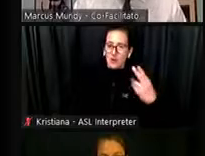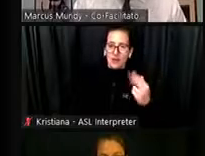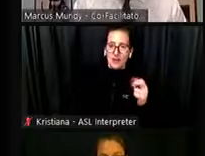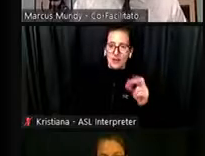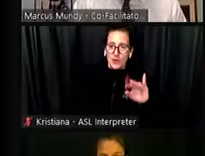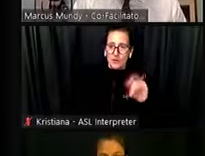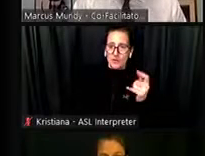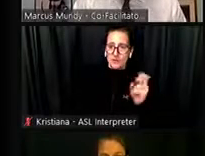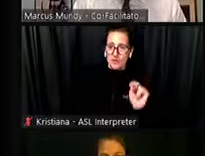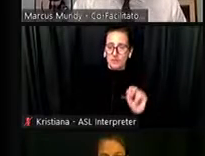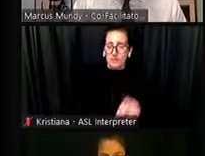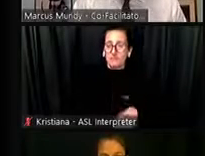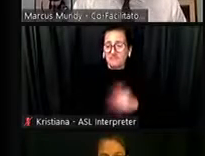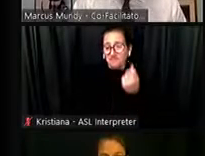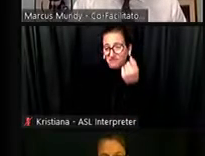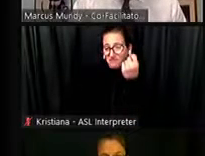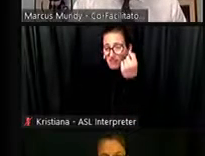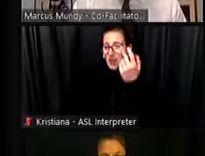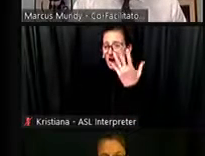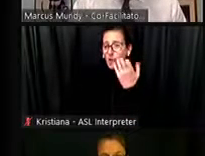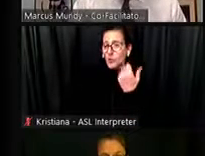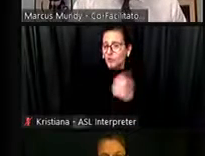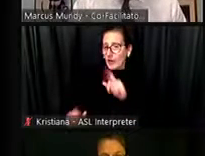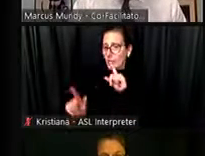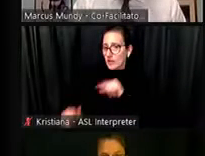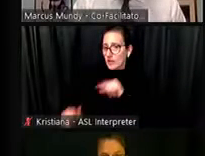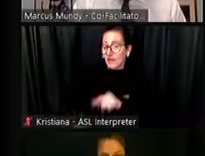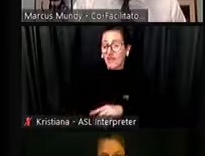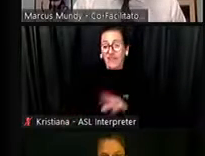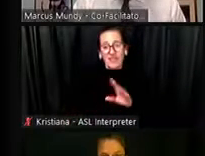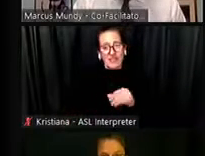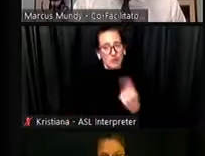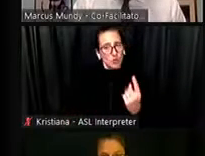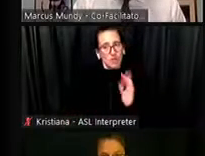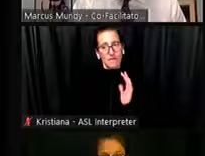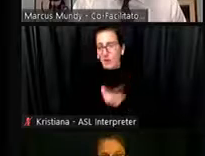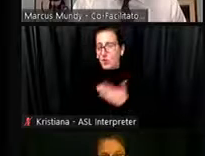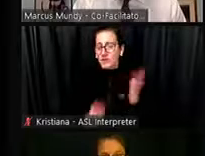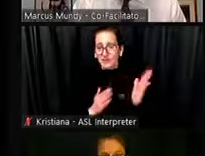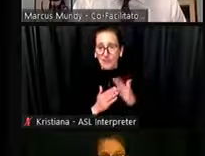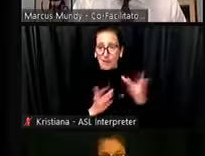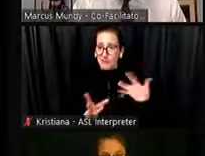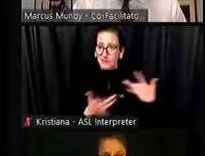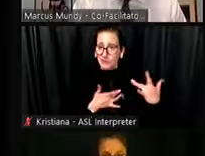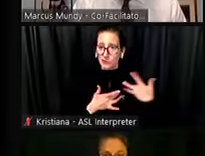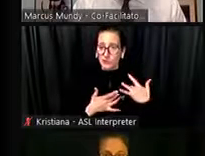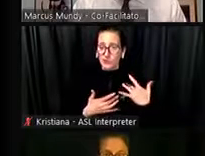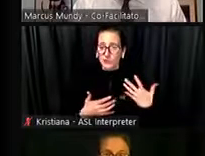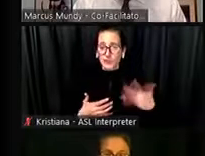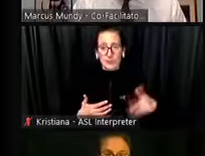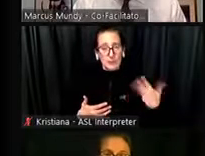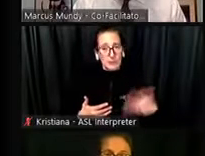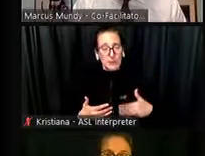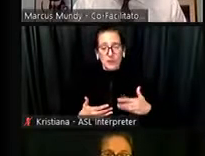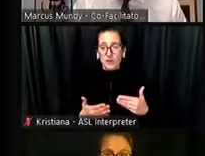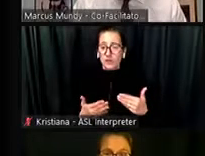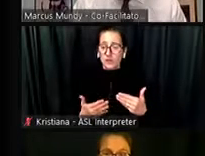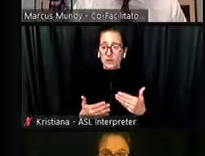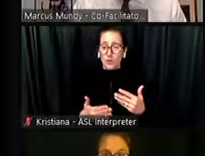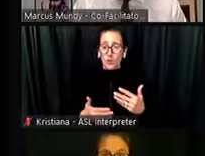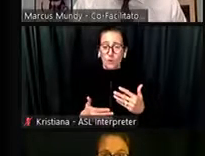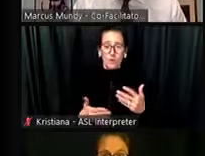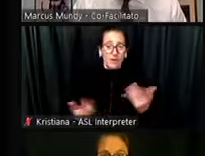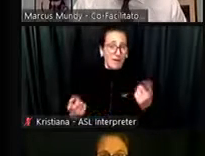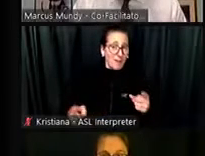one of our worst fears. We are in a new frontier. The funding through